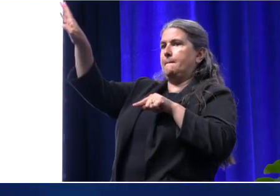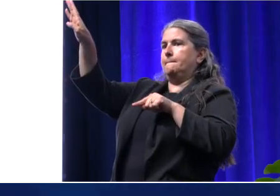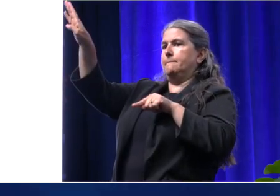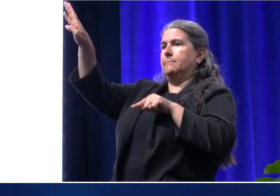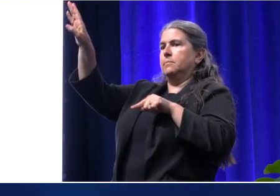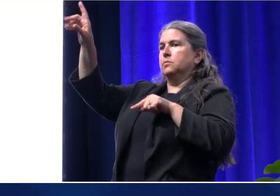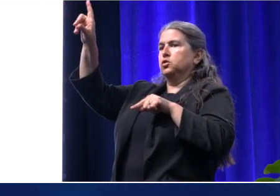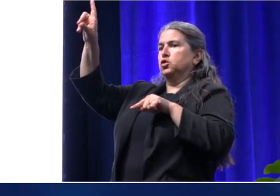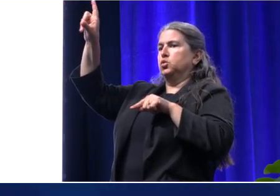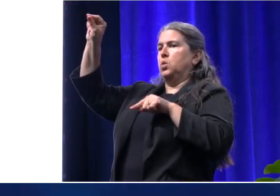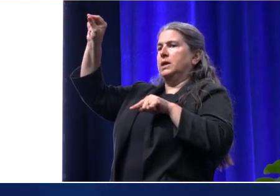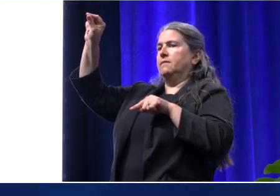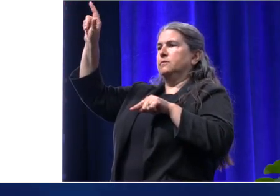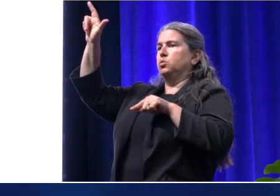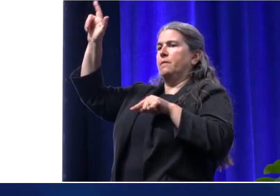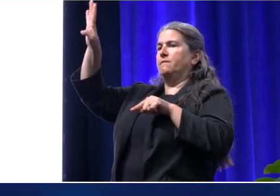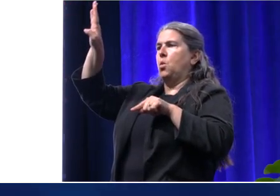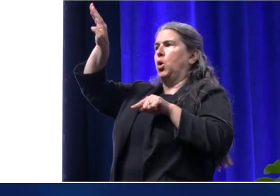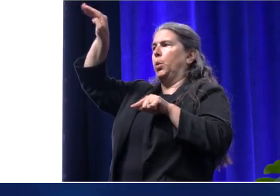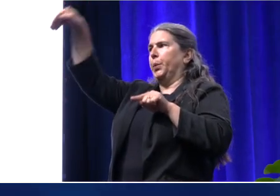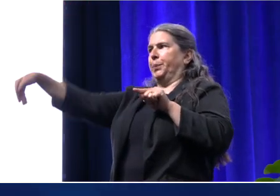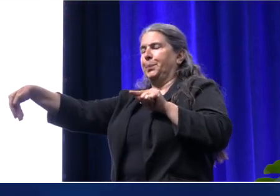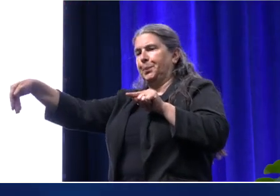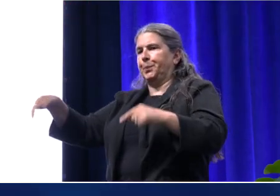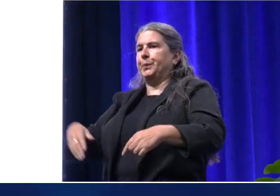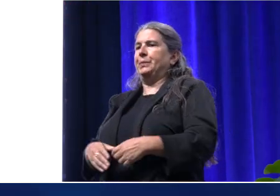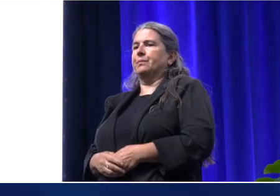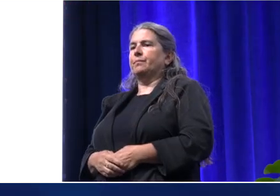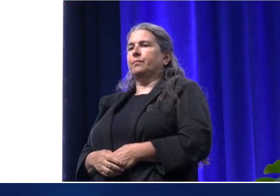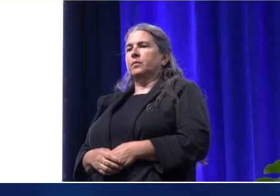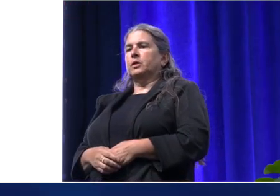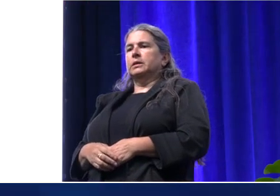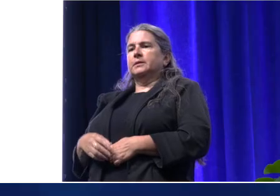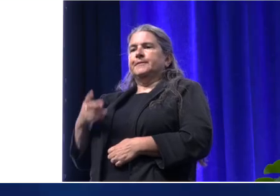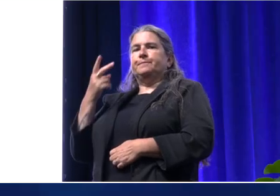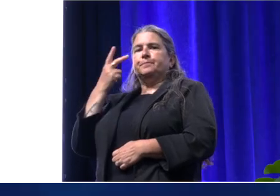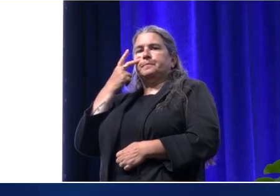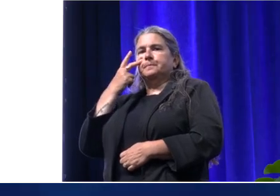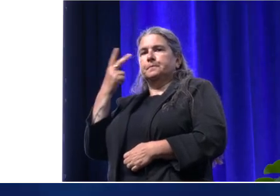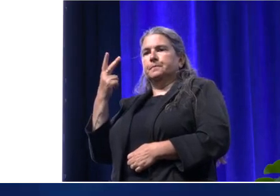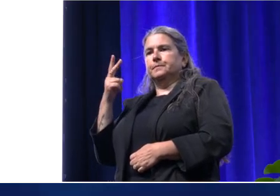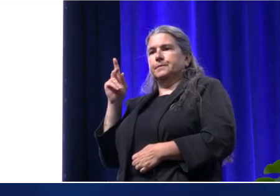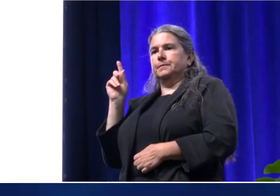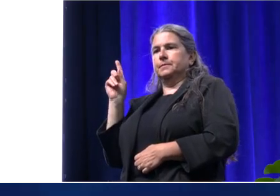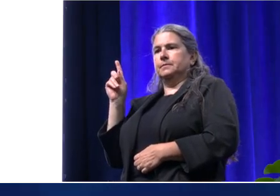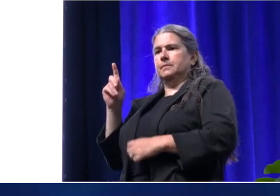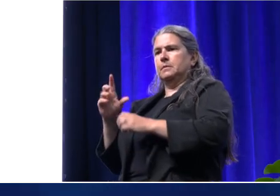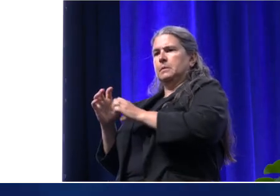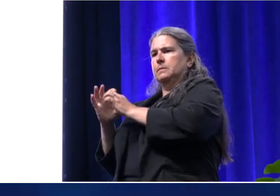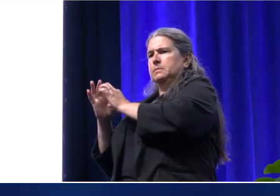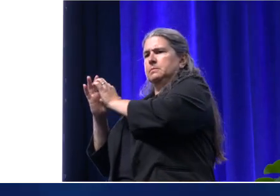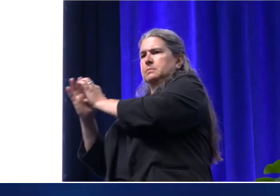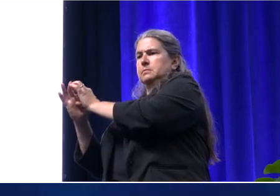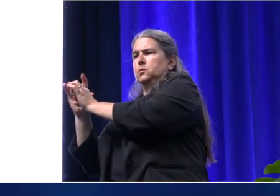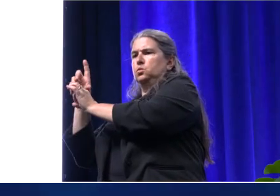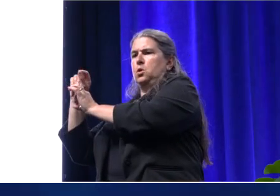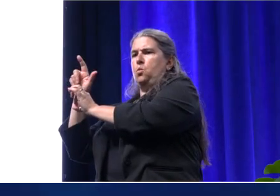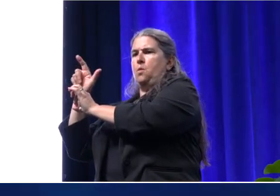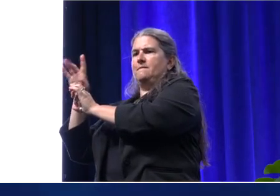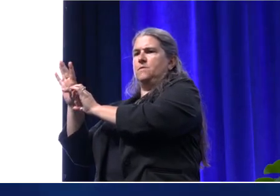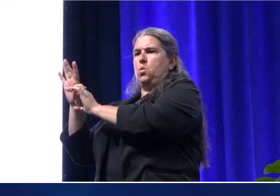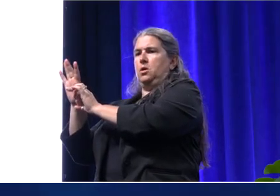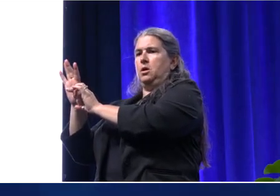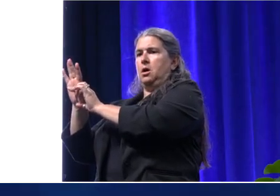can see 2024 was that blip, is that circle at the end. That 29% that we're talking about in the